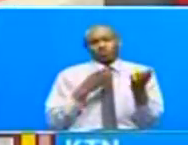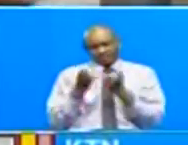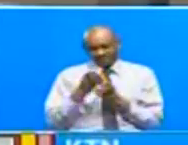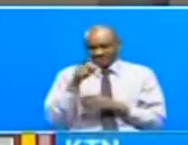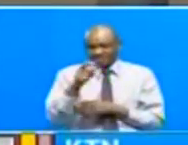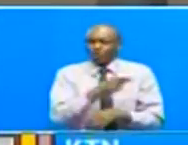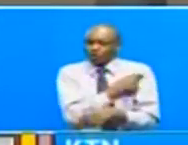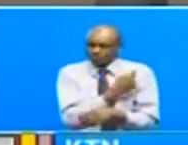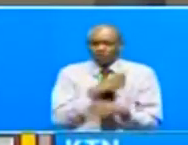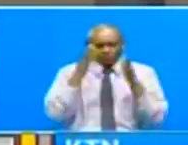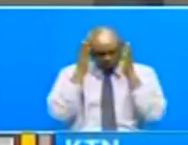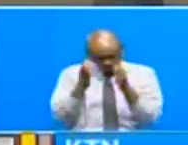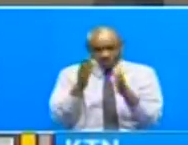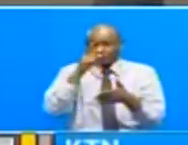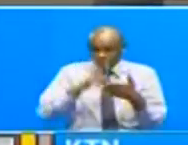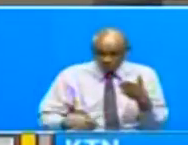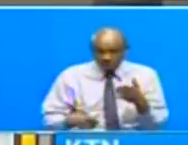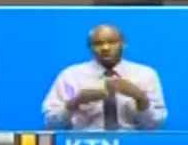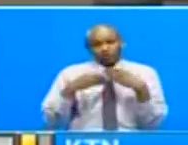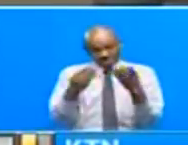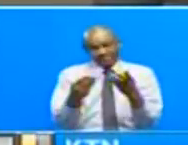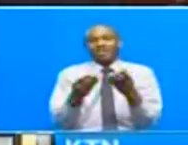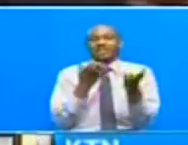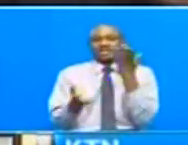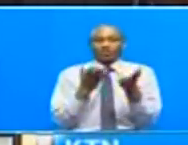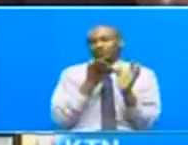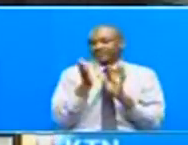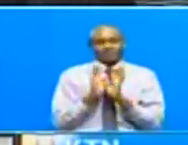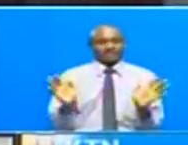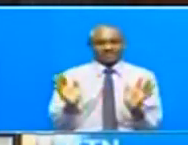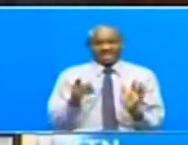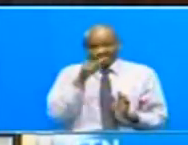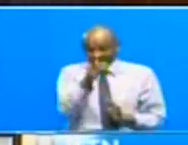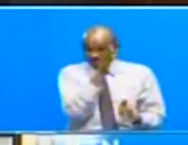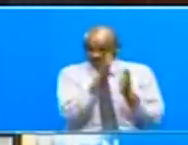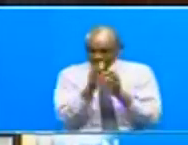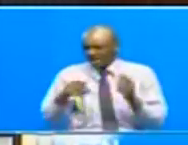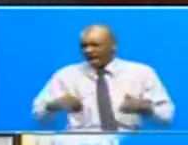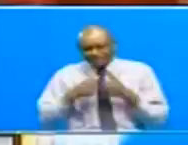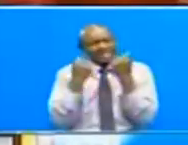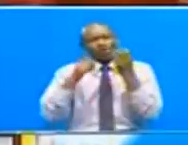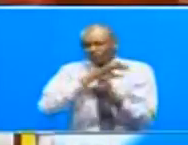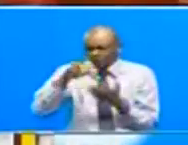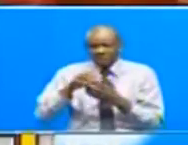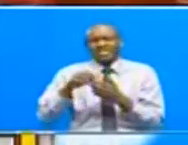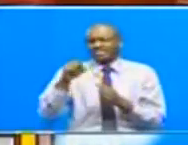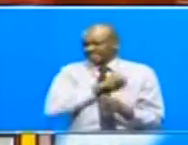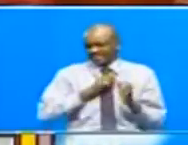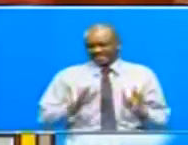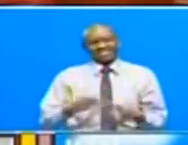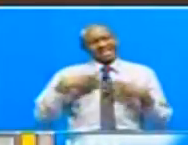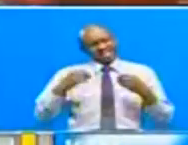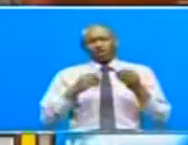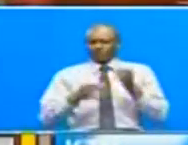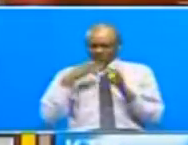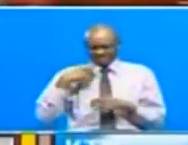allow hospitals focus on the core mandate of providing clinical services. That arrangement appeared confusing to senators, and even the health officials could